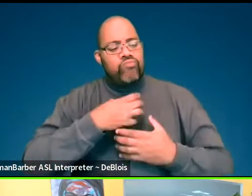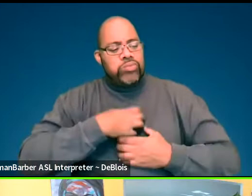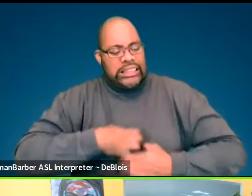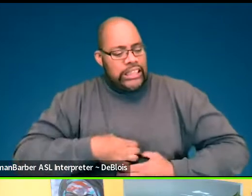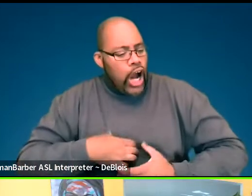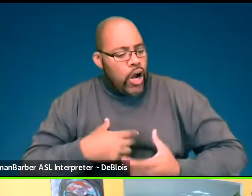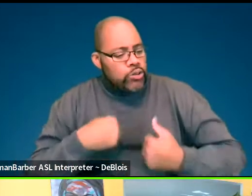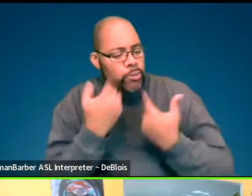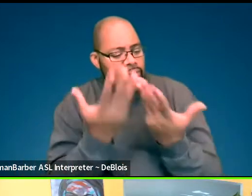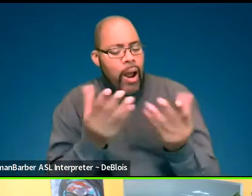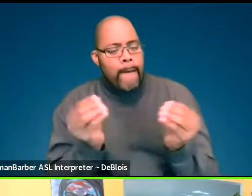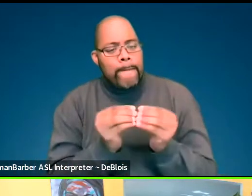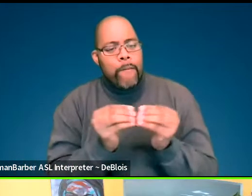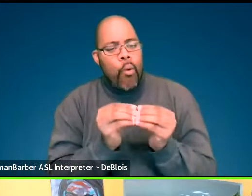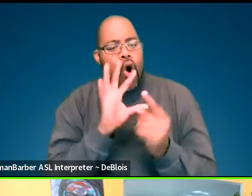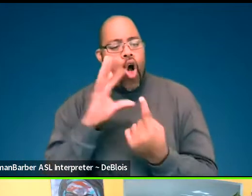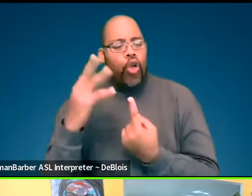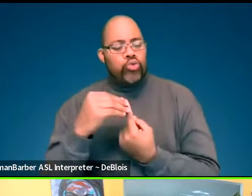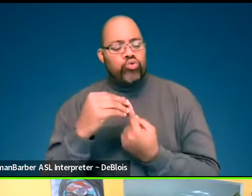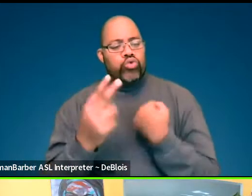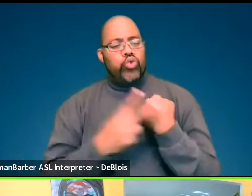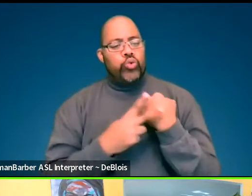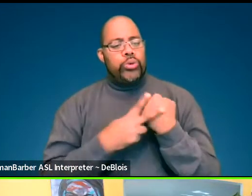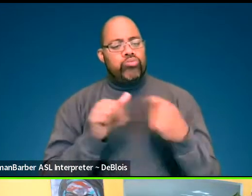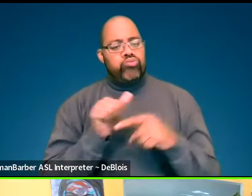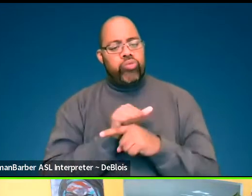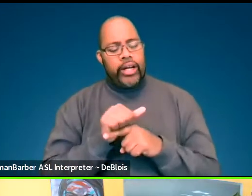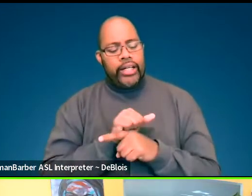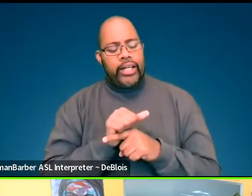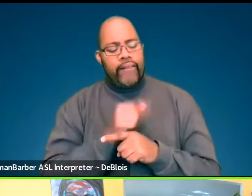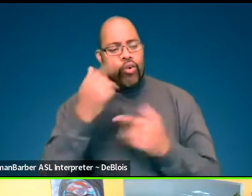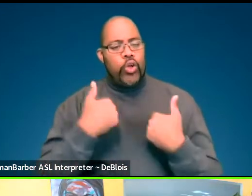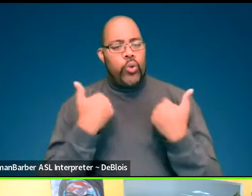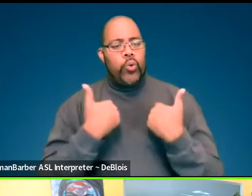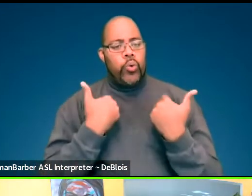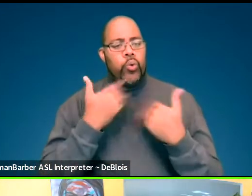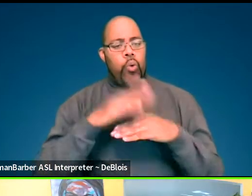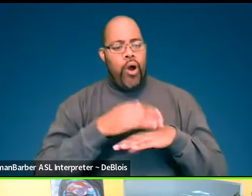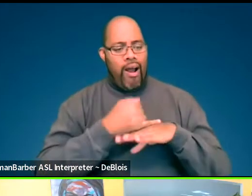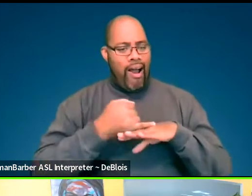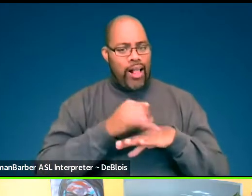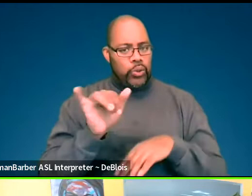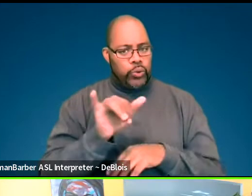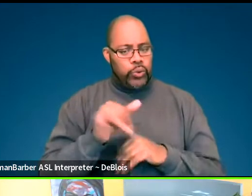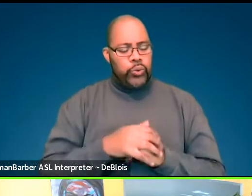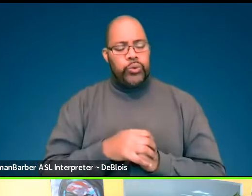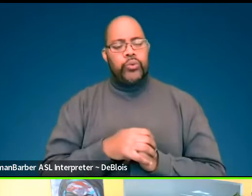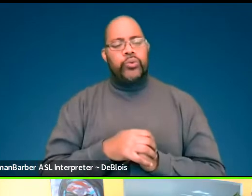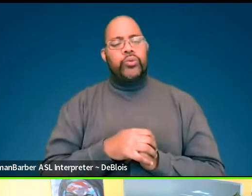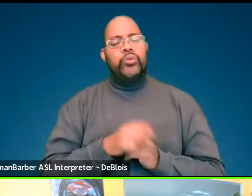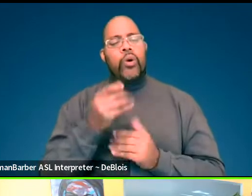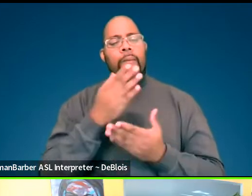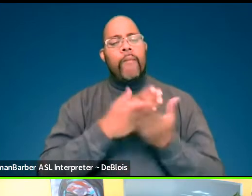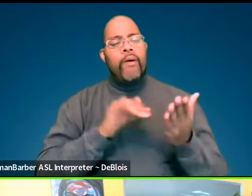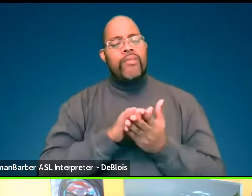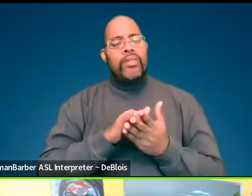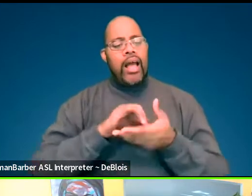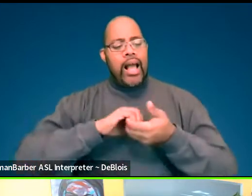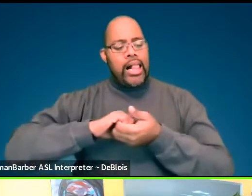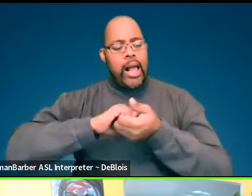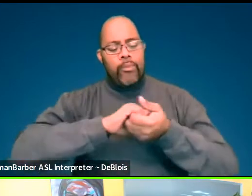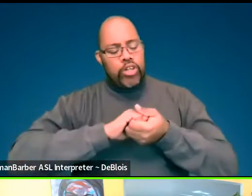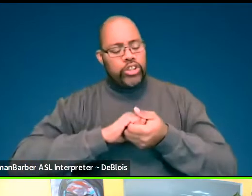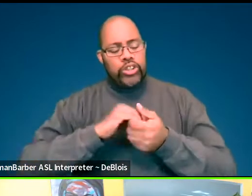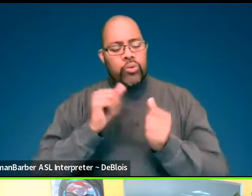provide more cultural stewardship training for youth on island as well. So part of that collaboration is